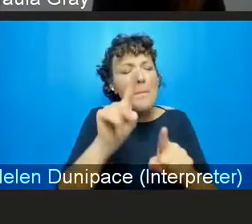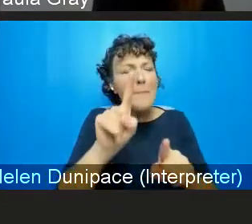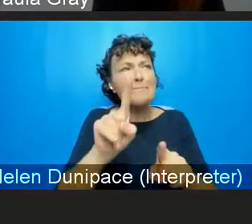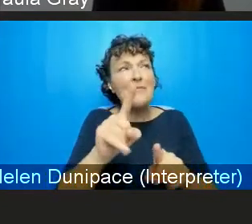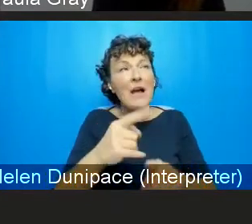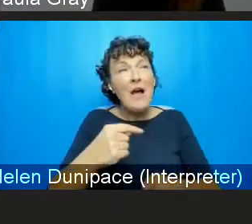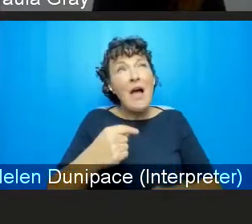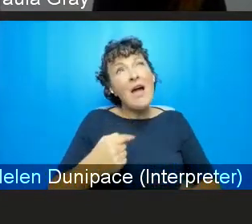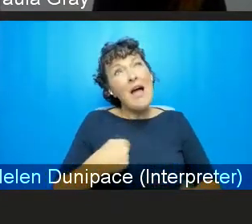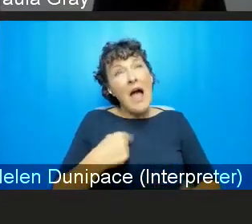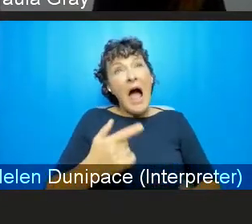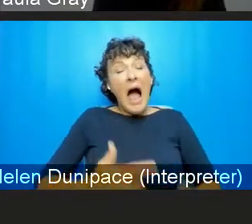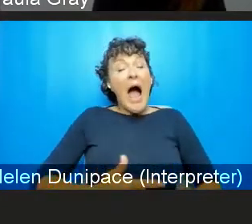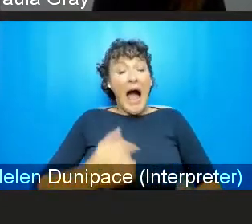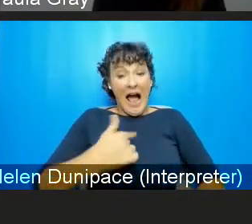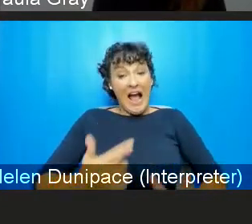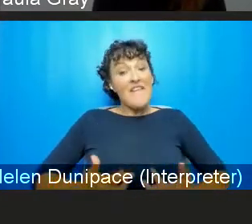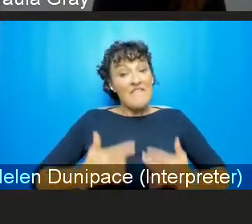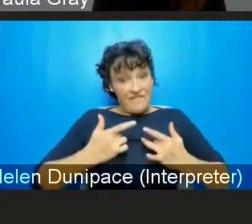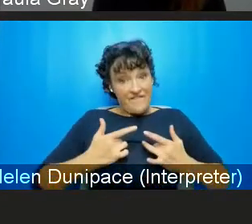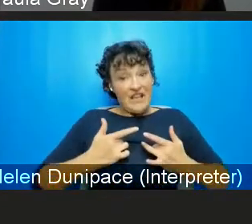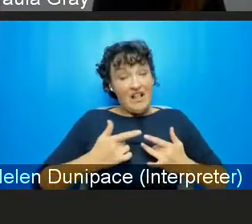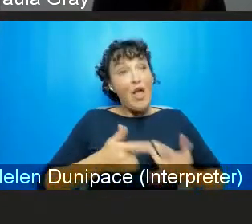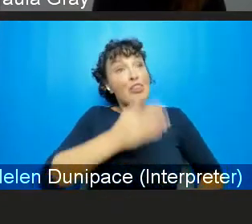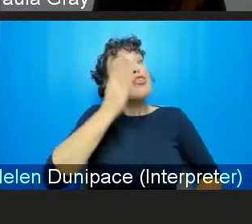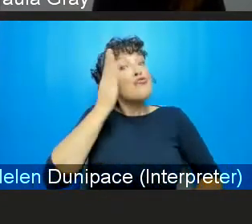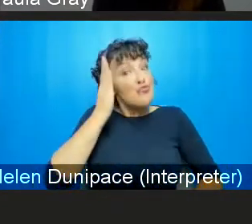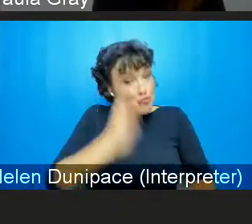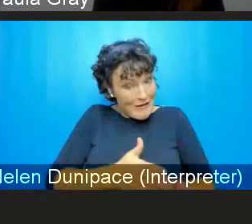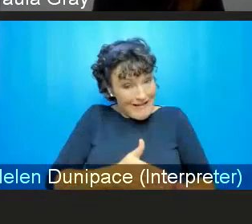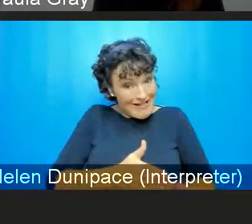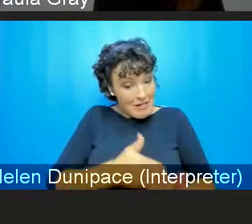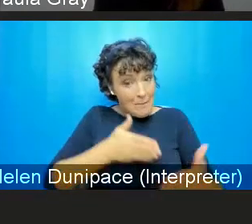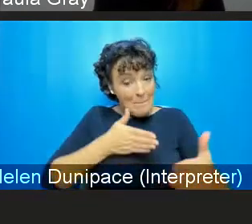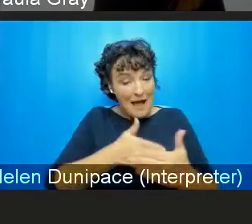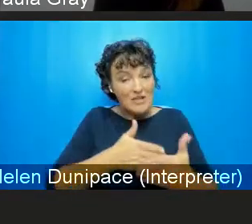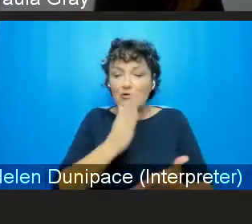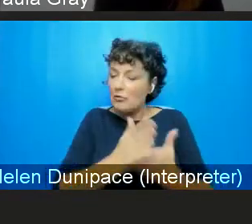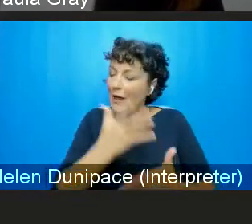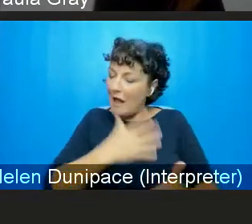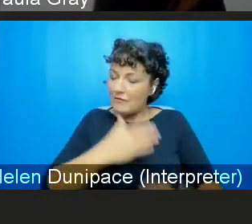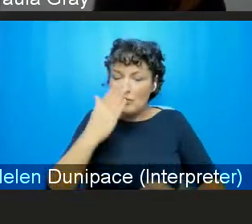I think that's actually working with Inclusion Scotland on the internship programme